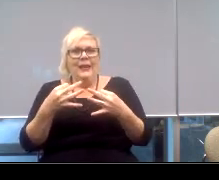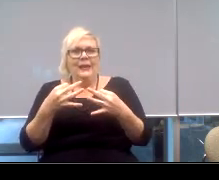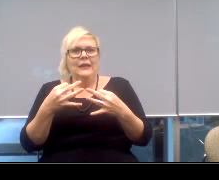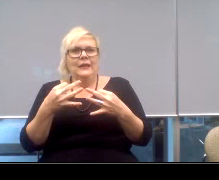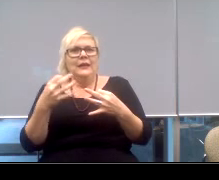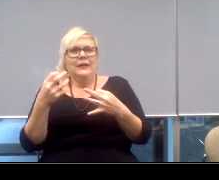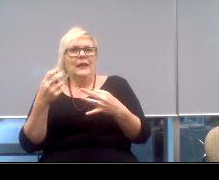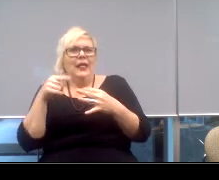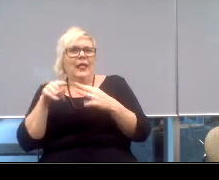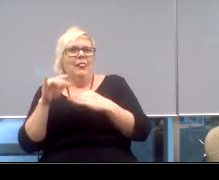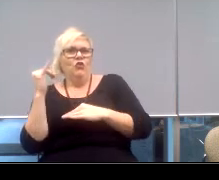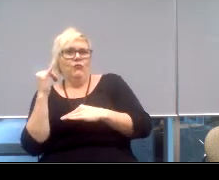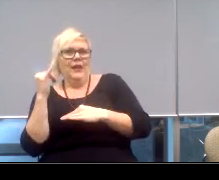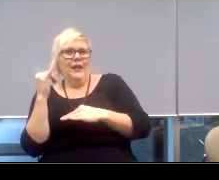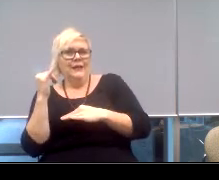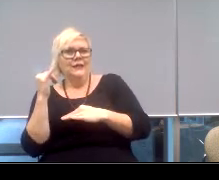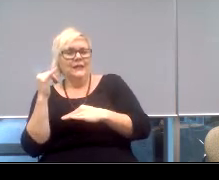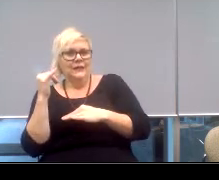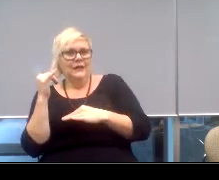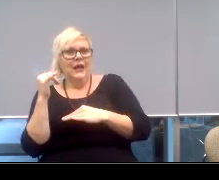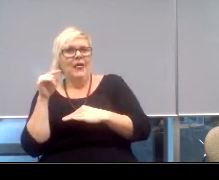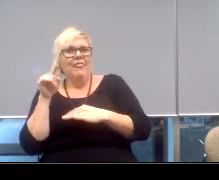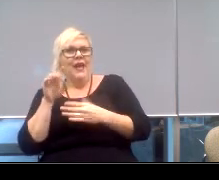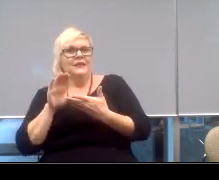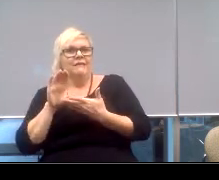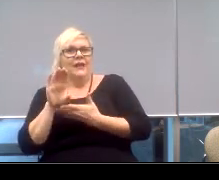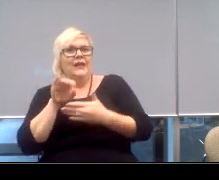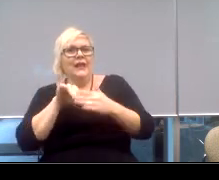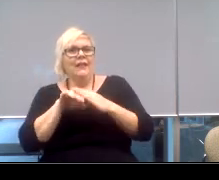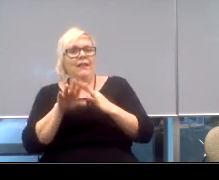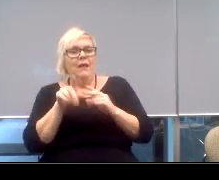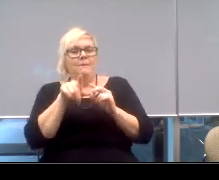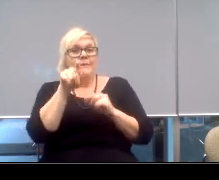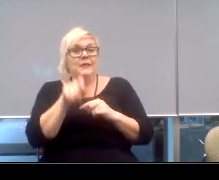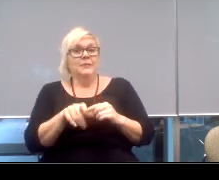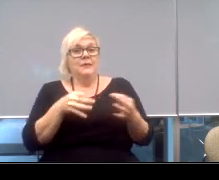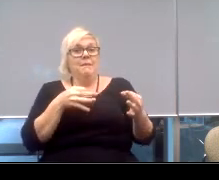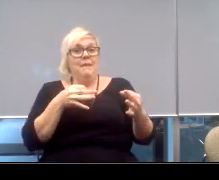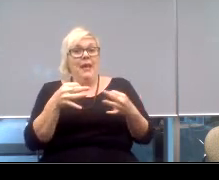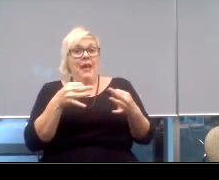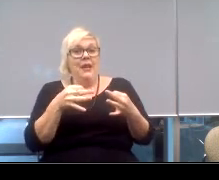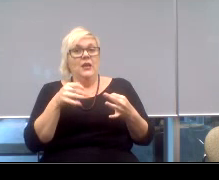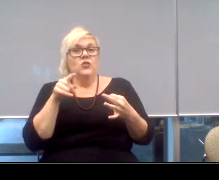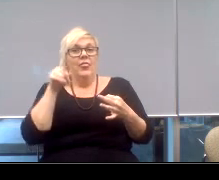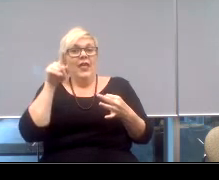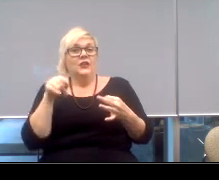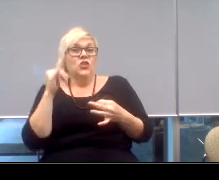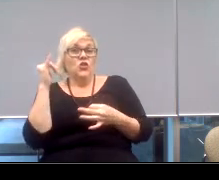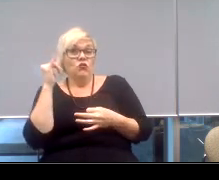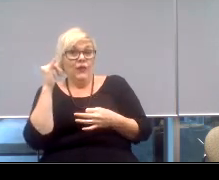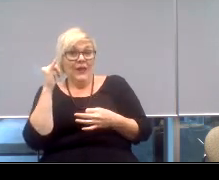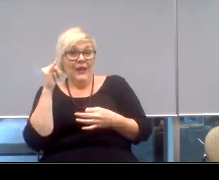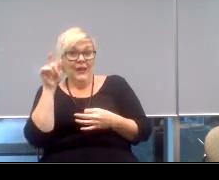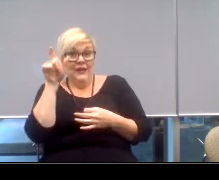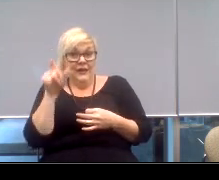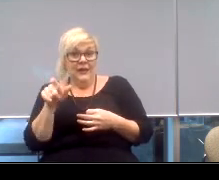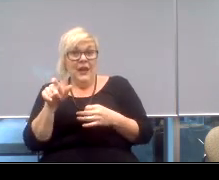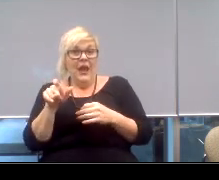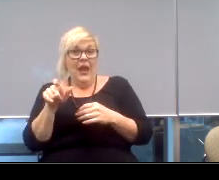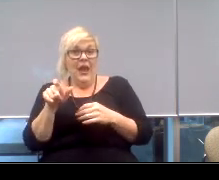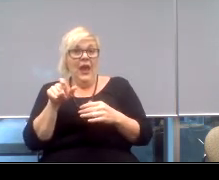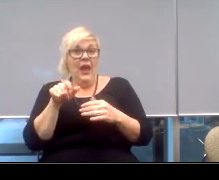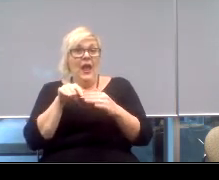green, and that is funded in the participant plan. So they are the items that are in green, as well as the one